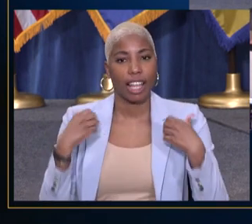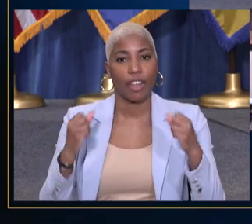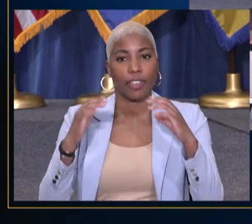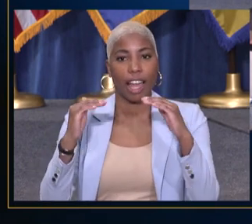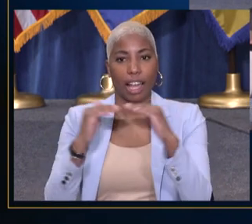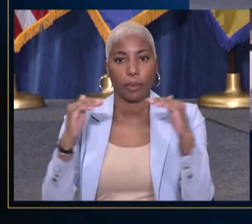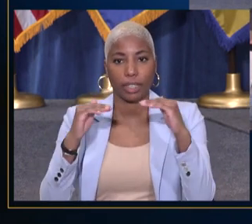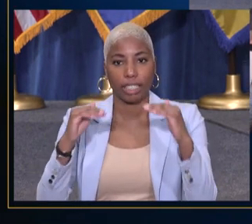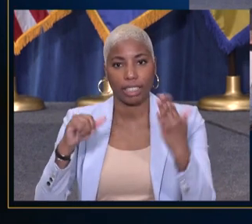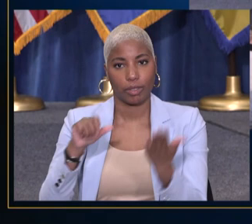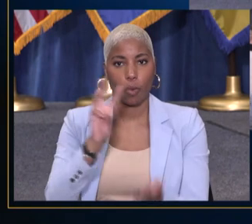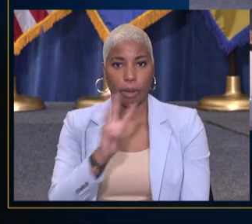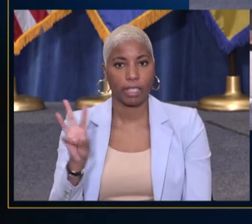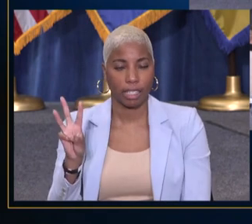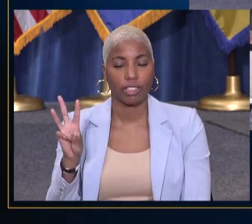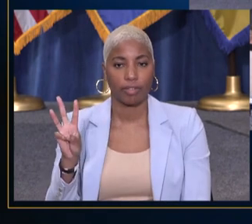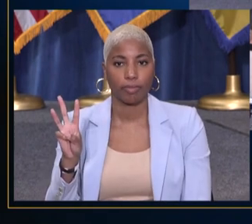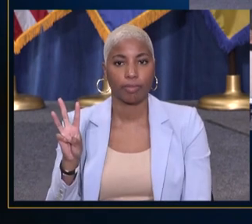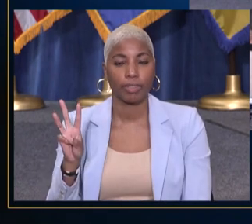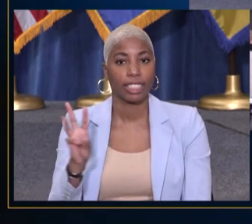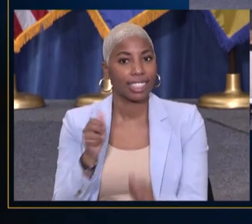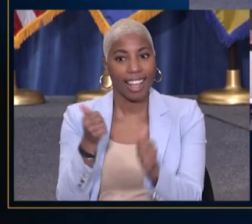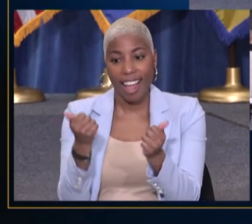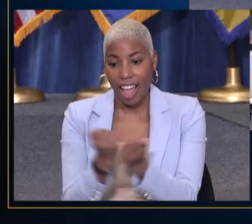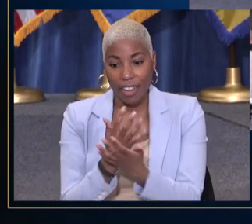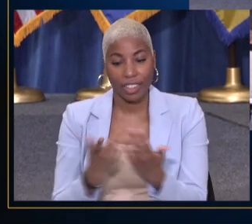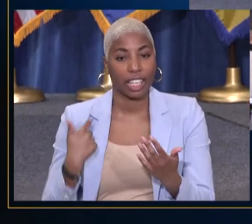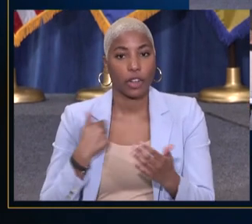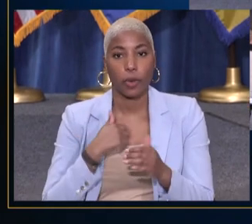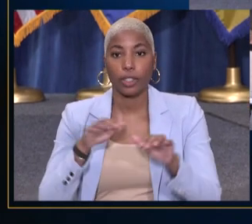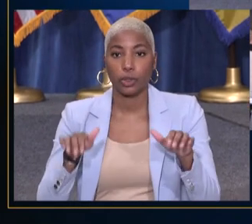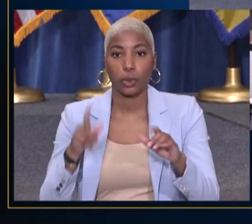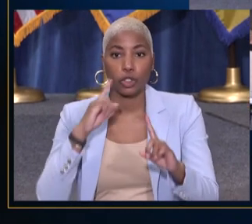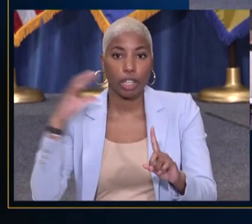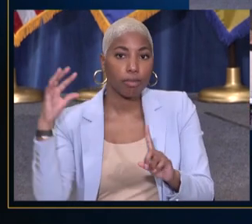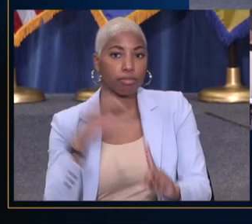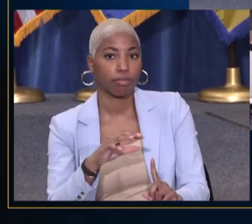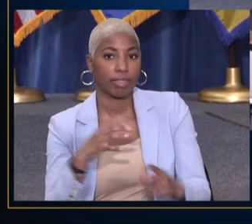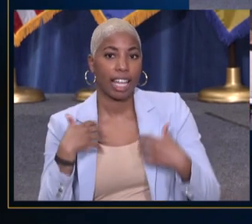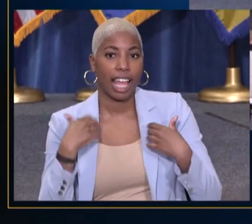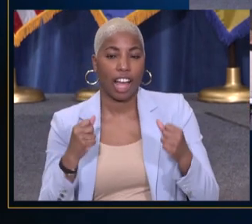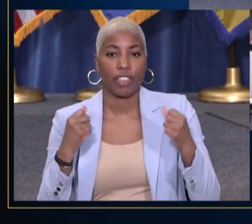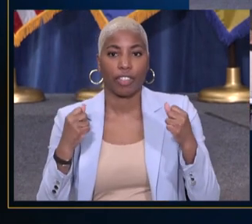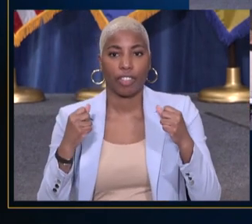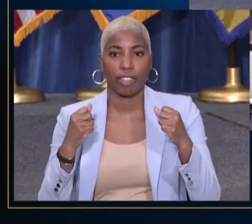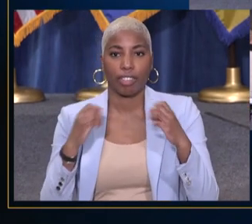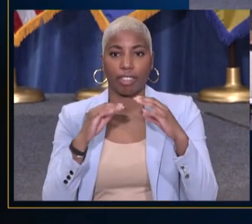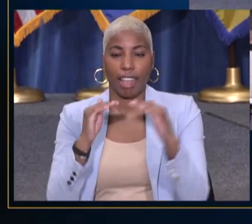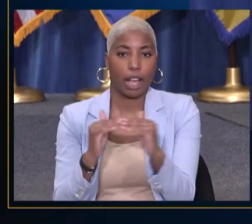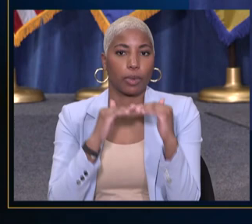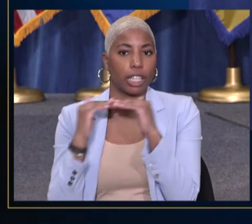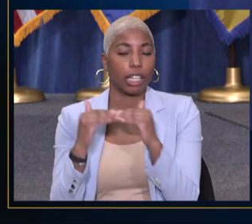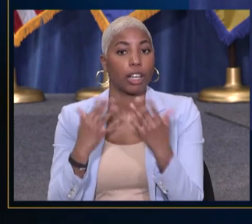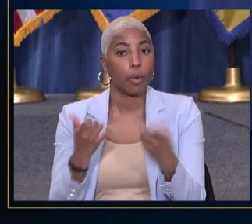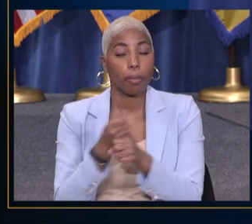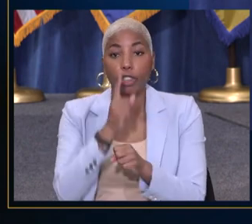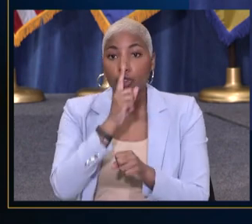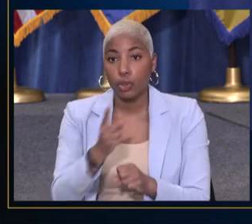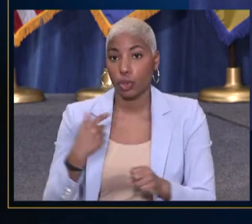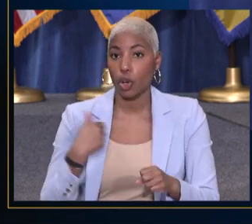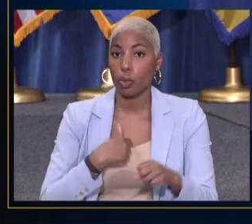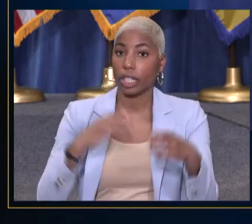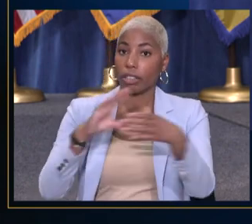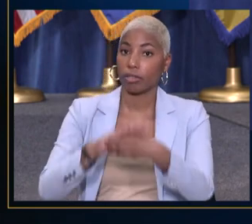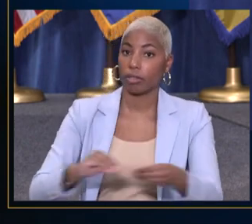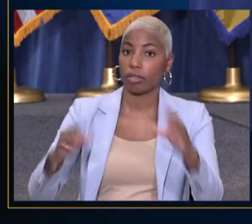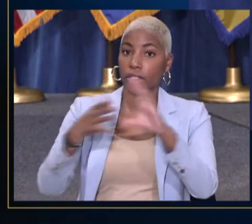do needs to have a health equity focus, and we want to make sure that we are telling the story of